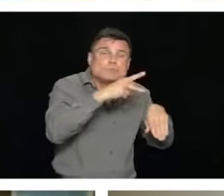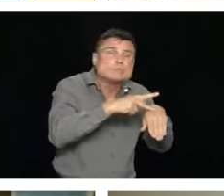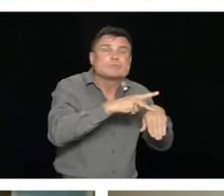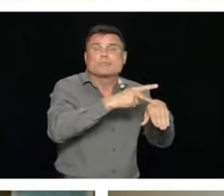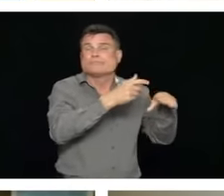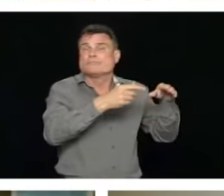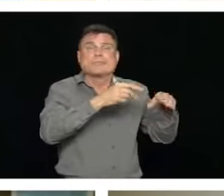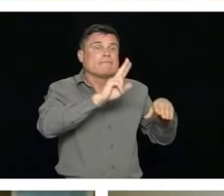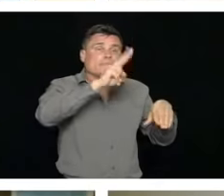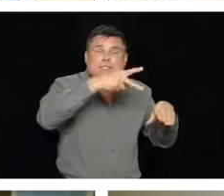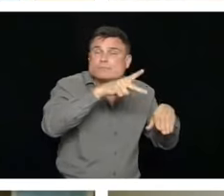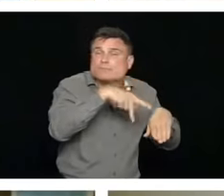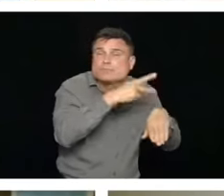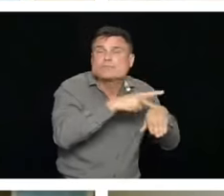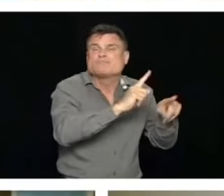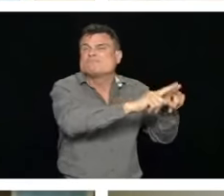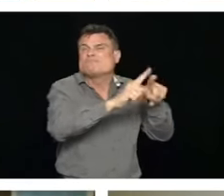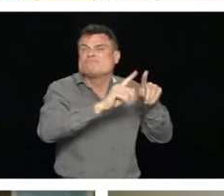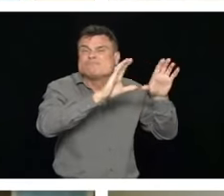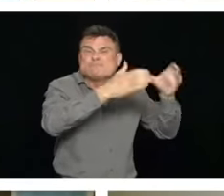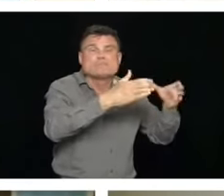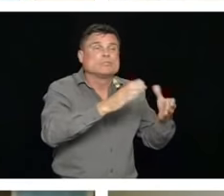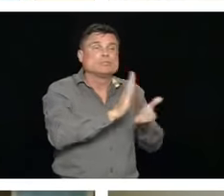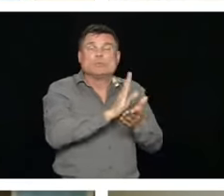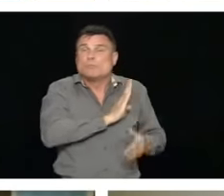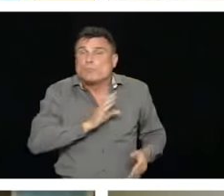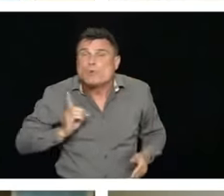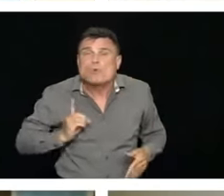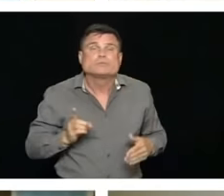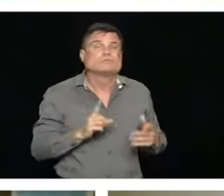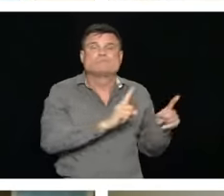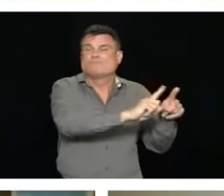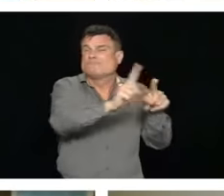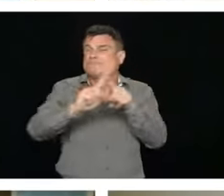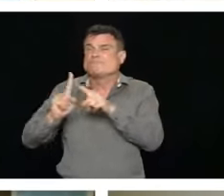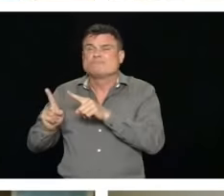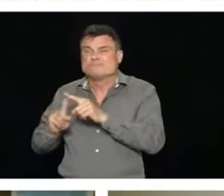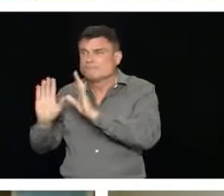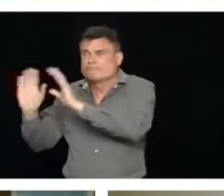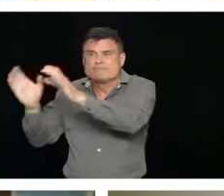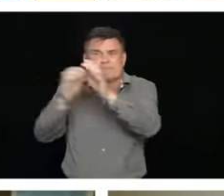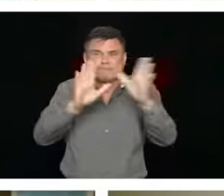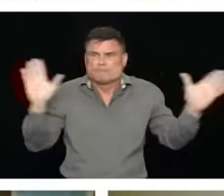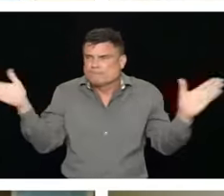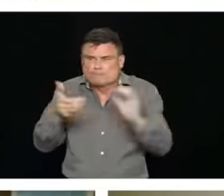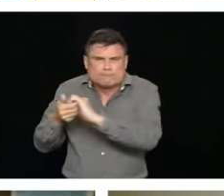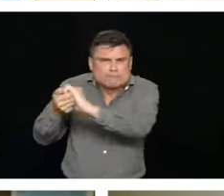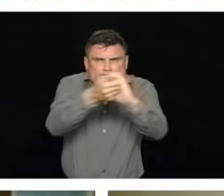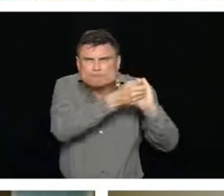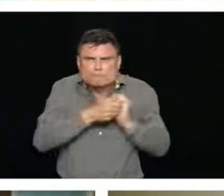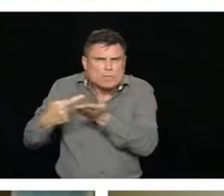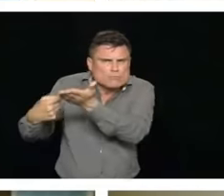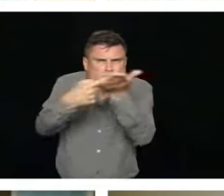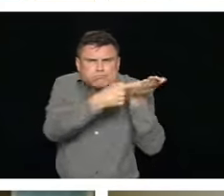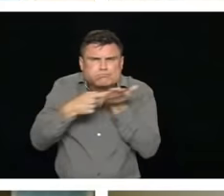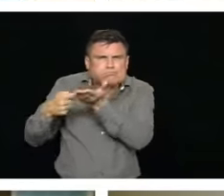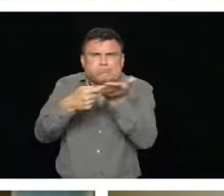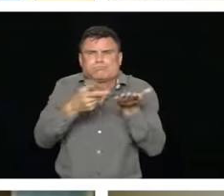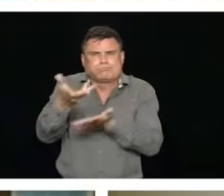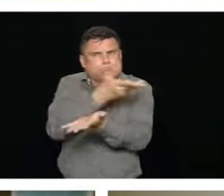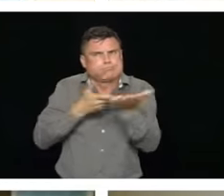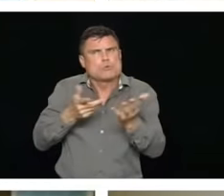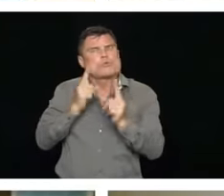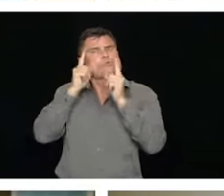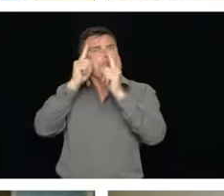curve and keep our communities safe. And in that vein, I want to pass along my gratitude to our